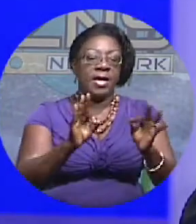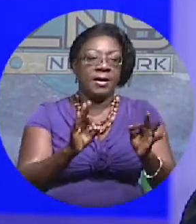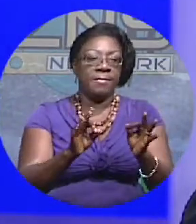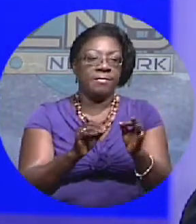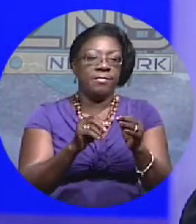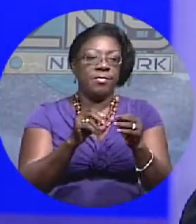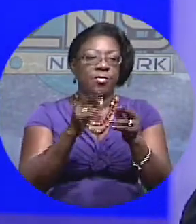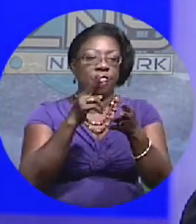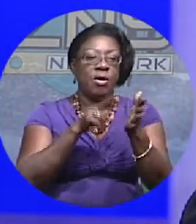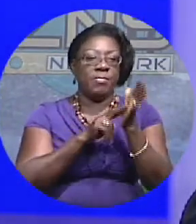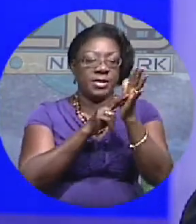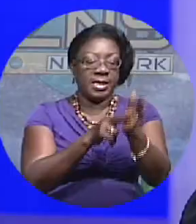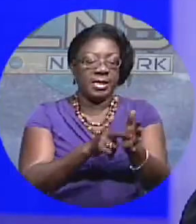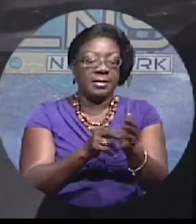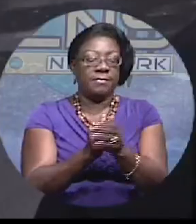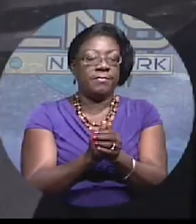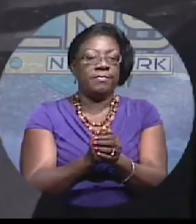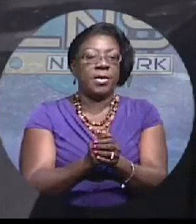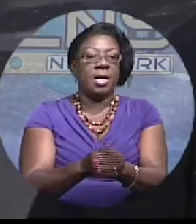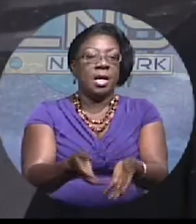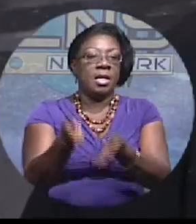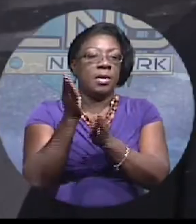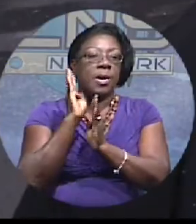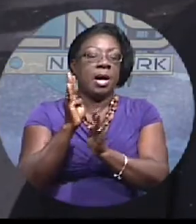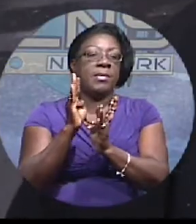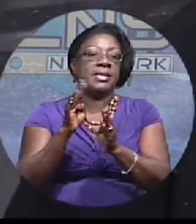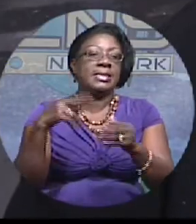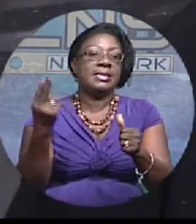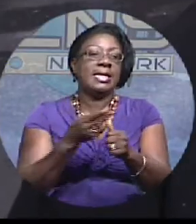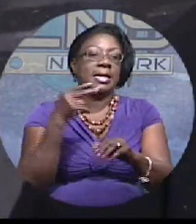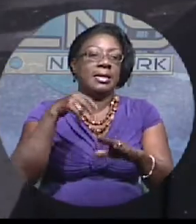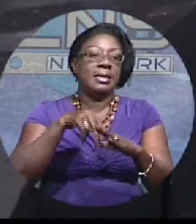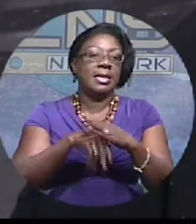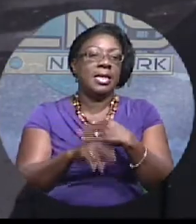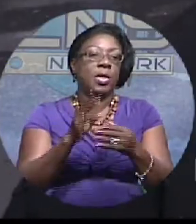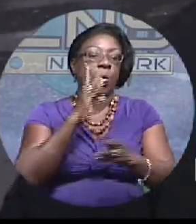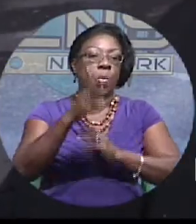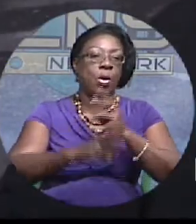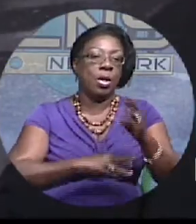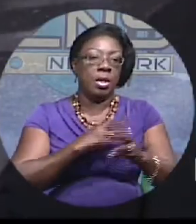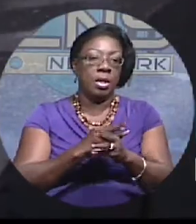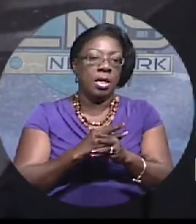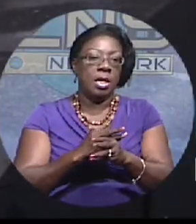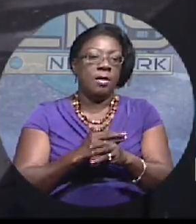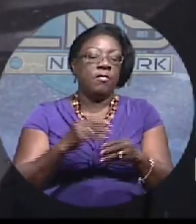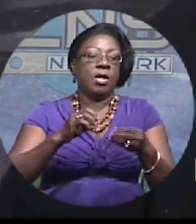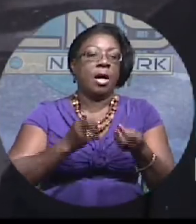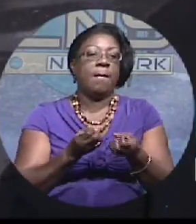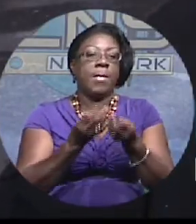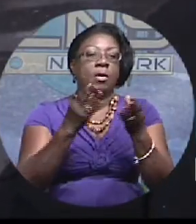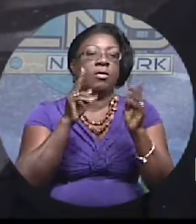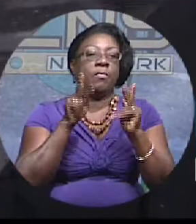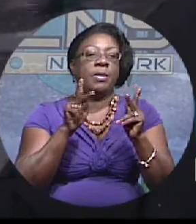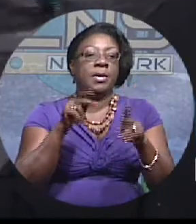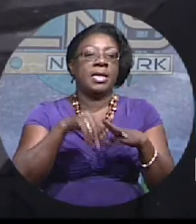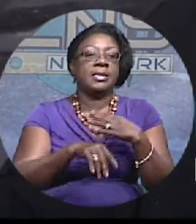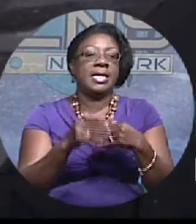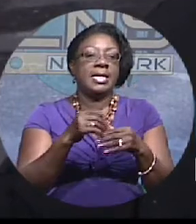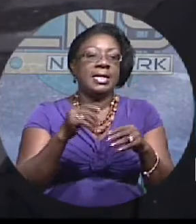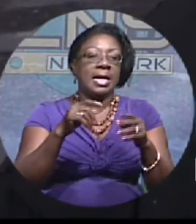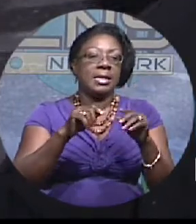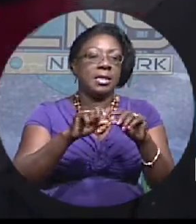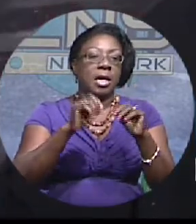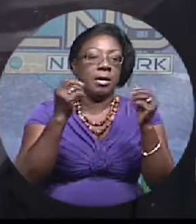well represented. The Bahamas, I think, is second in the world in the amount of people that are in the ISF Hall of Fame. And this year